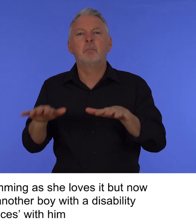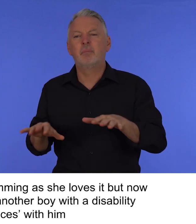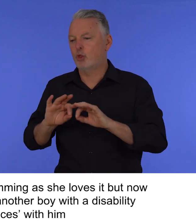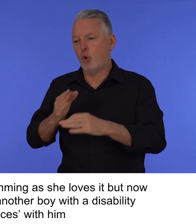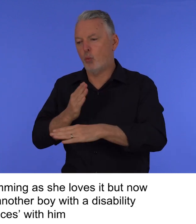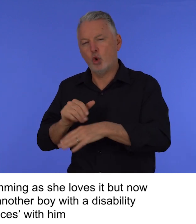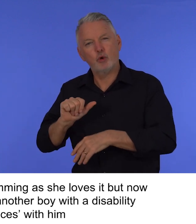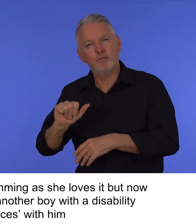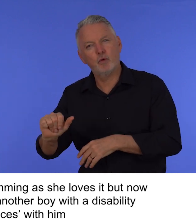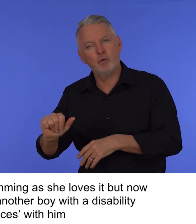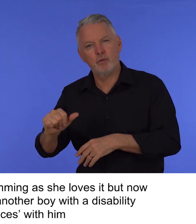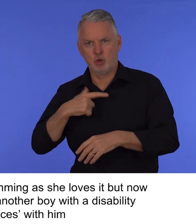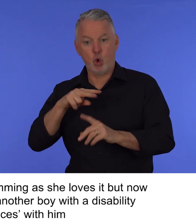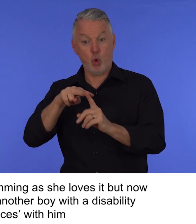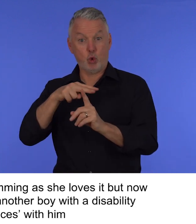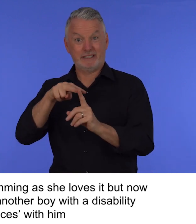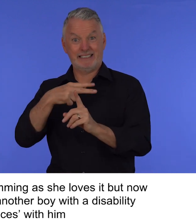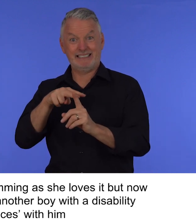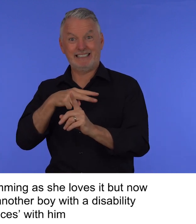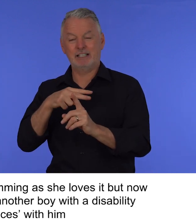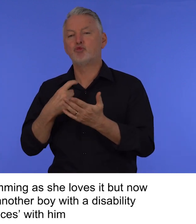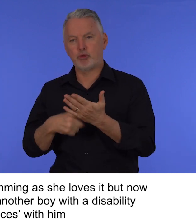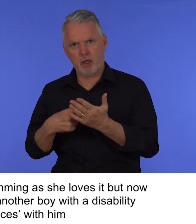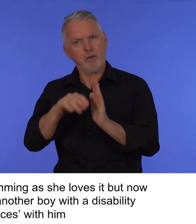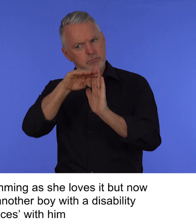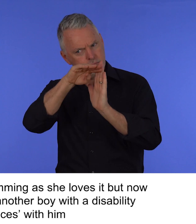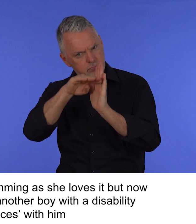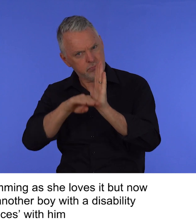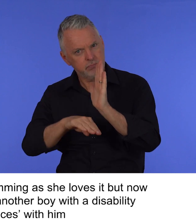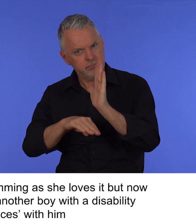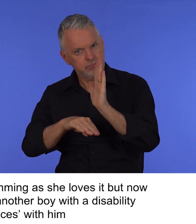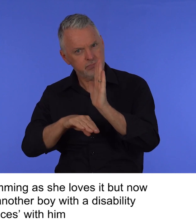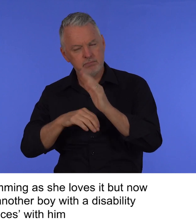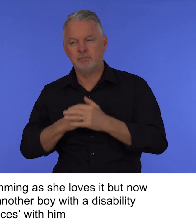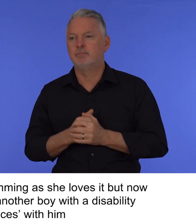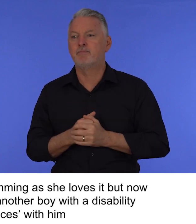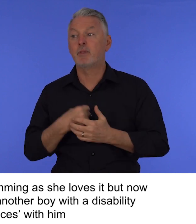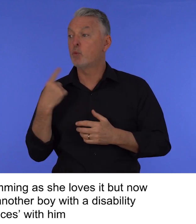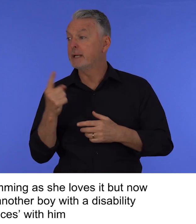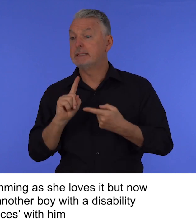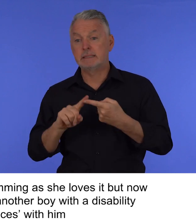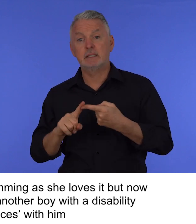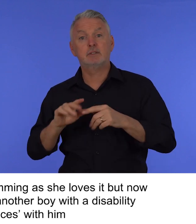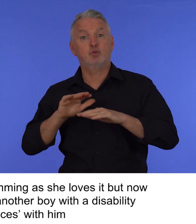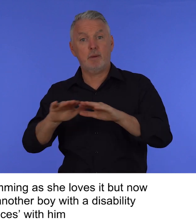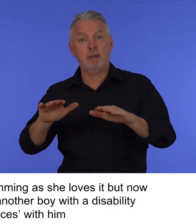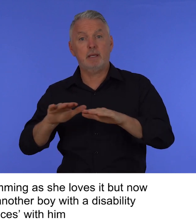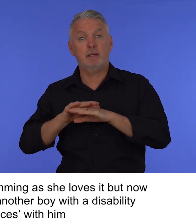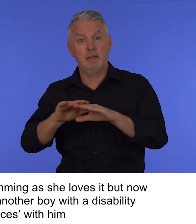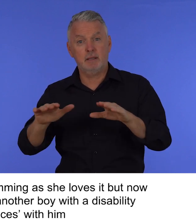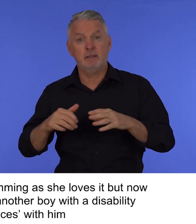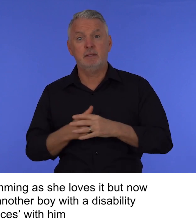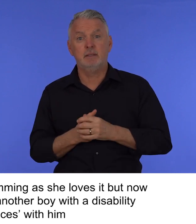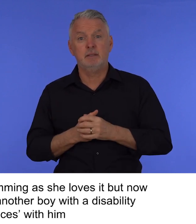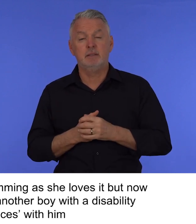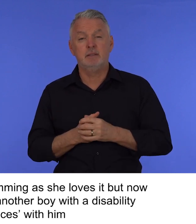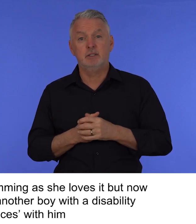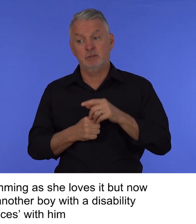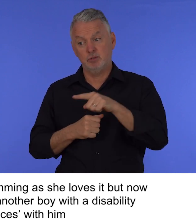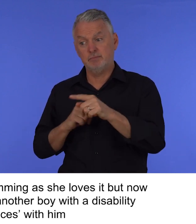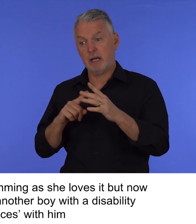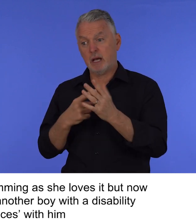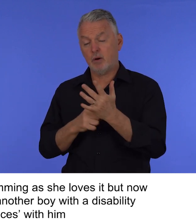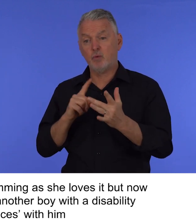there's a certain routine, she definitely thrives on rules and routines. That's part of her autistic presentation. We still